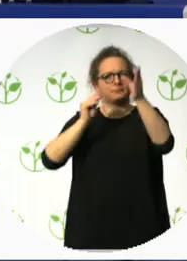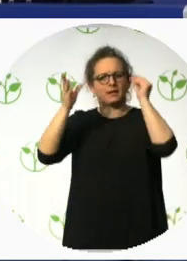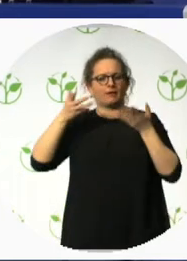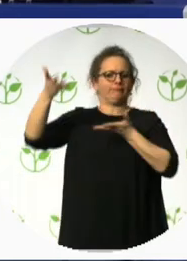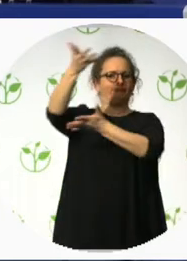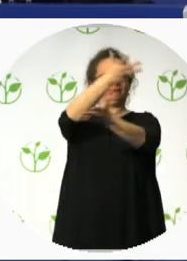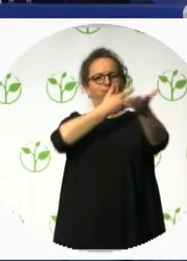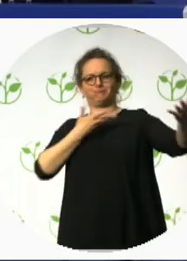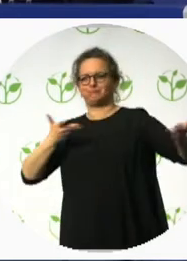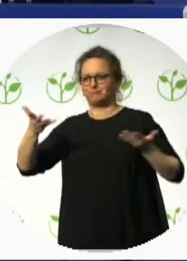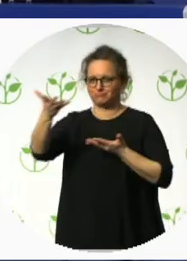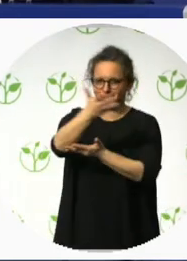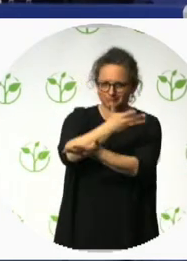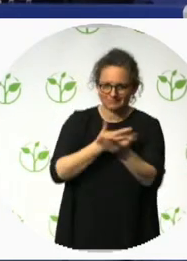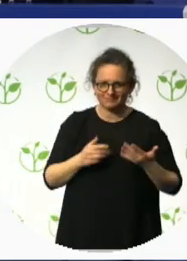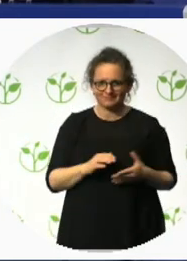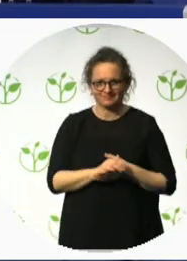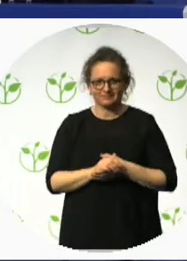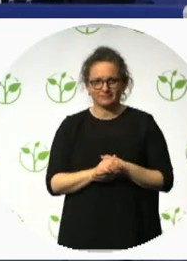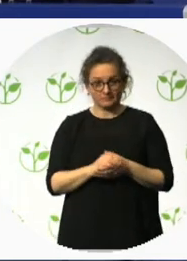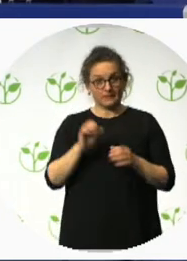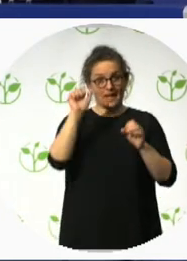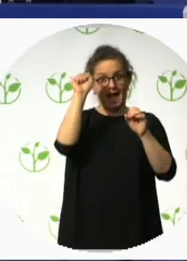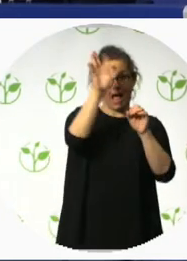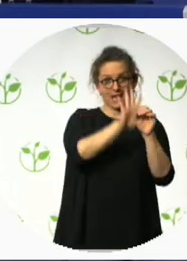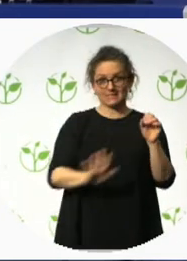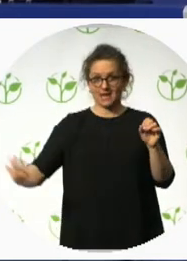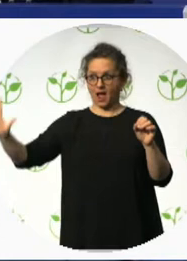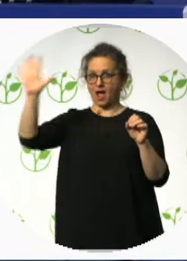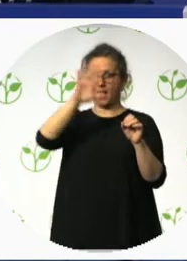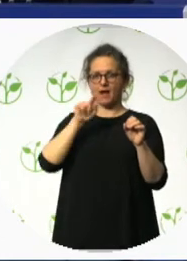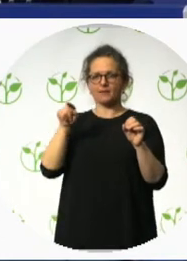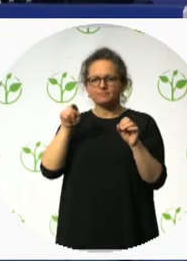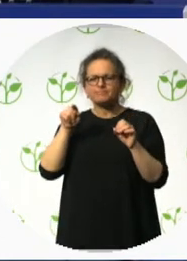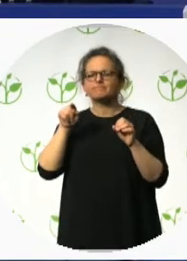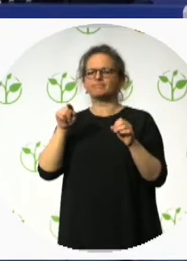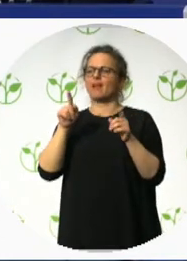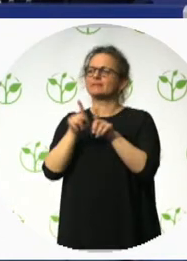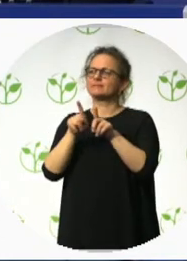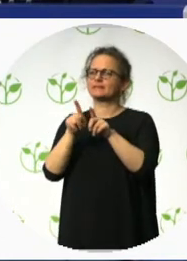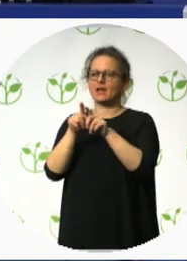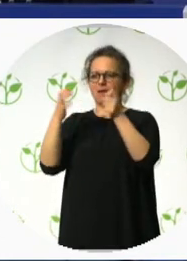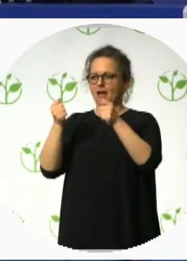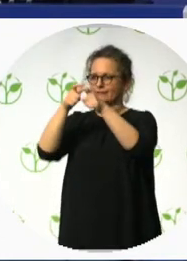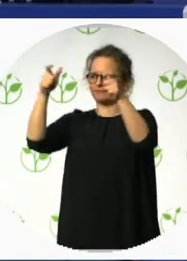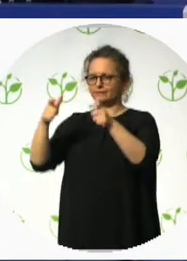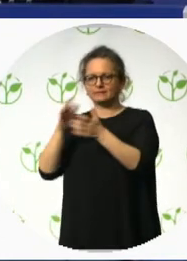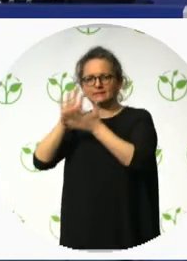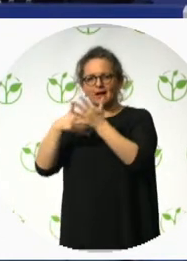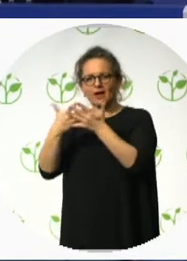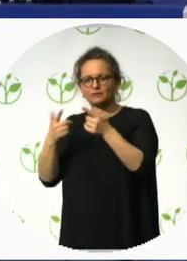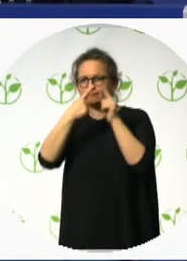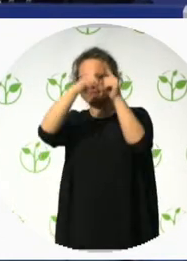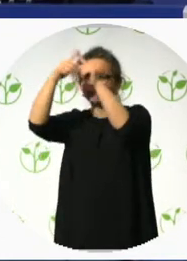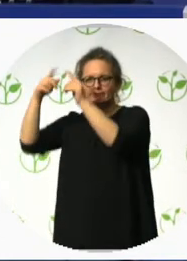So the Asian Sign Bank is like a backbone of the whole training process. It is a permanent archive of Asian sign languages.